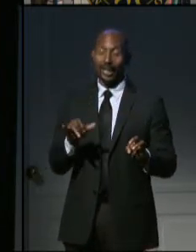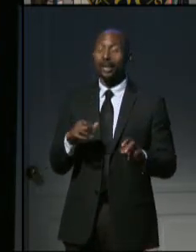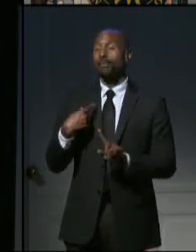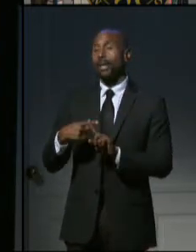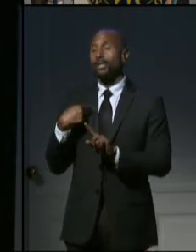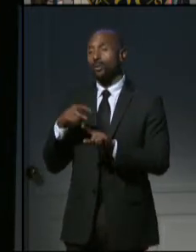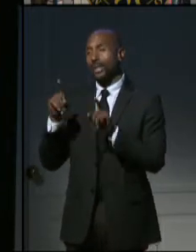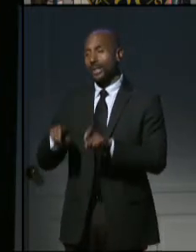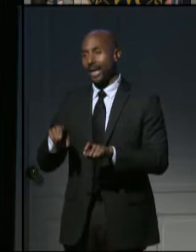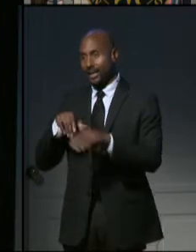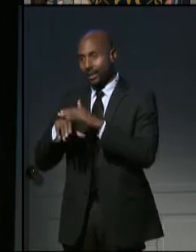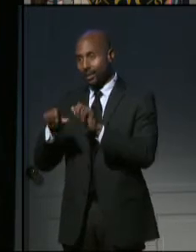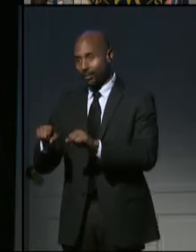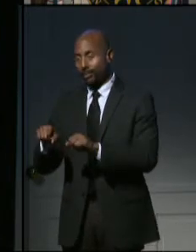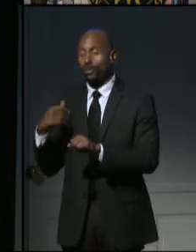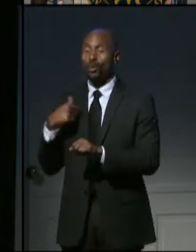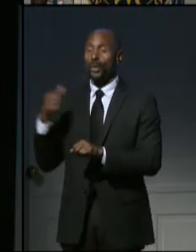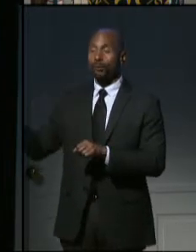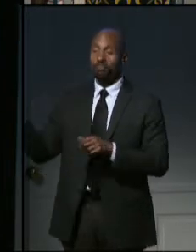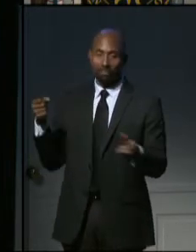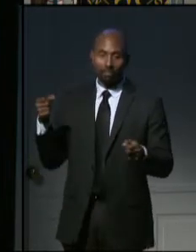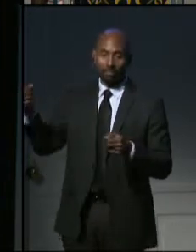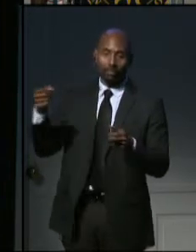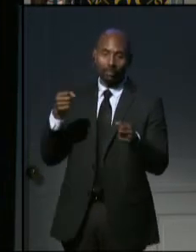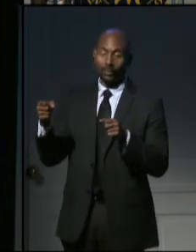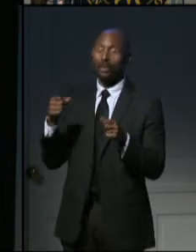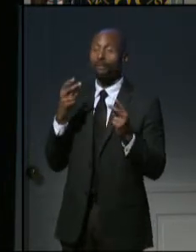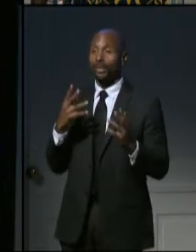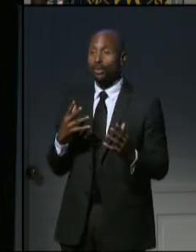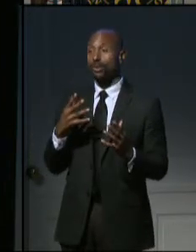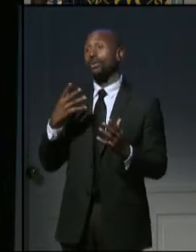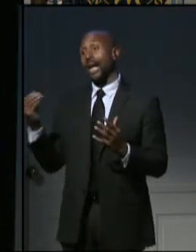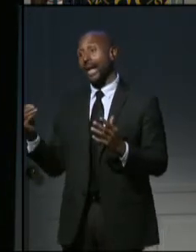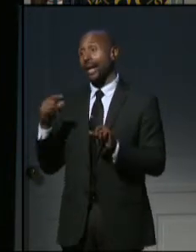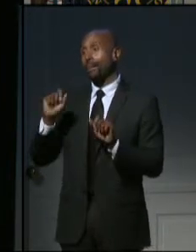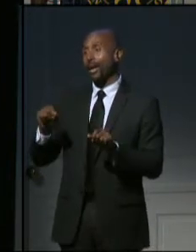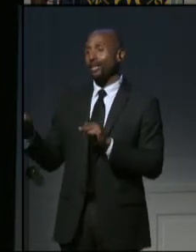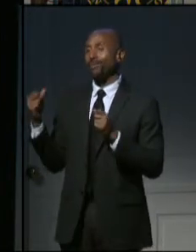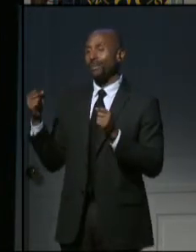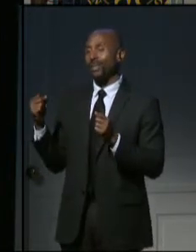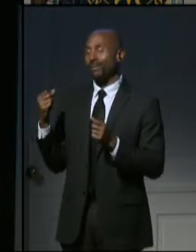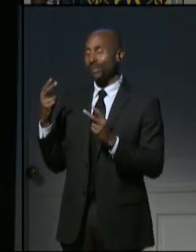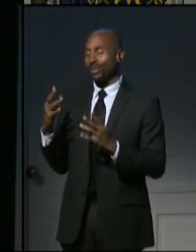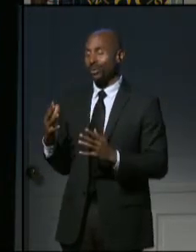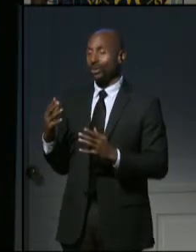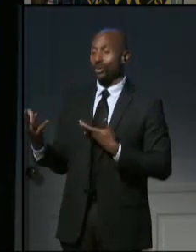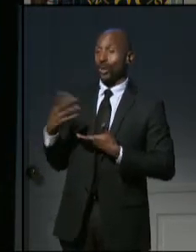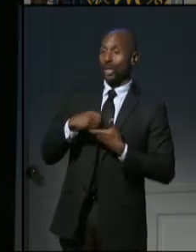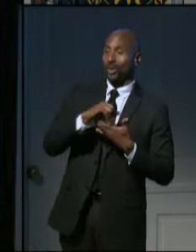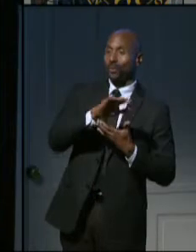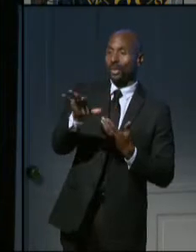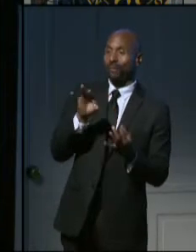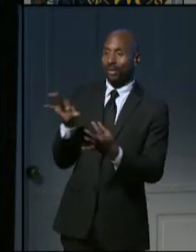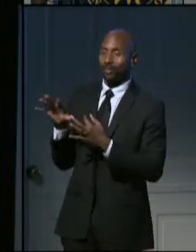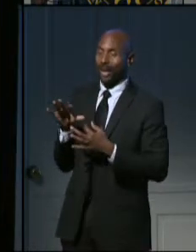testing where we're pulling in visitors and potential visitors to incorporate their feedback early on.